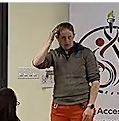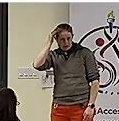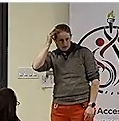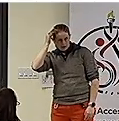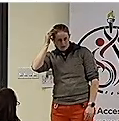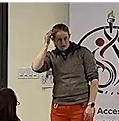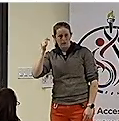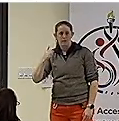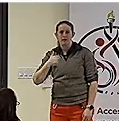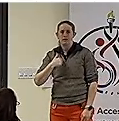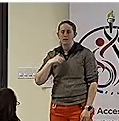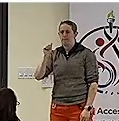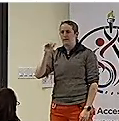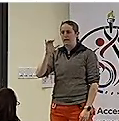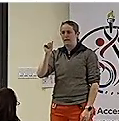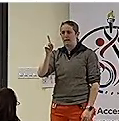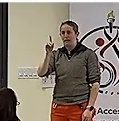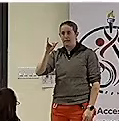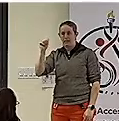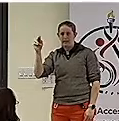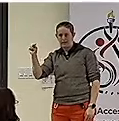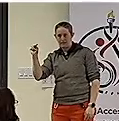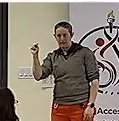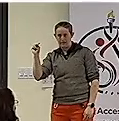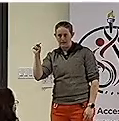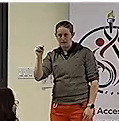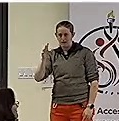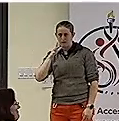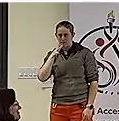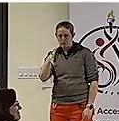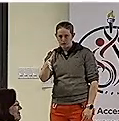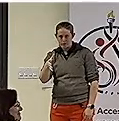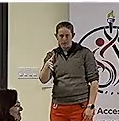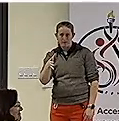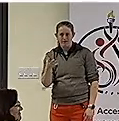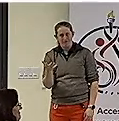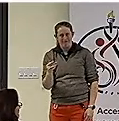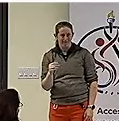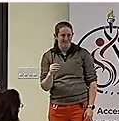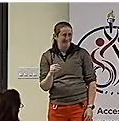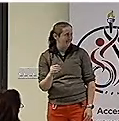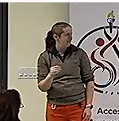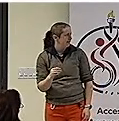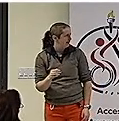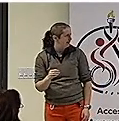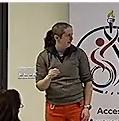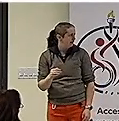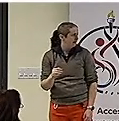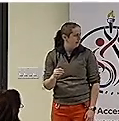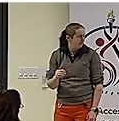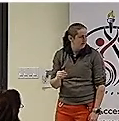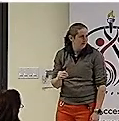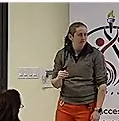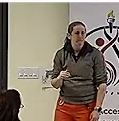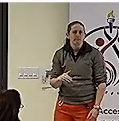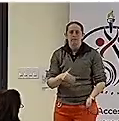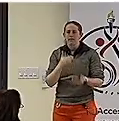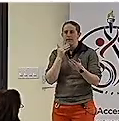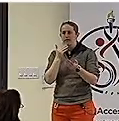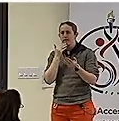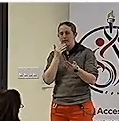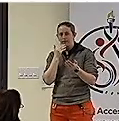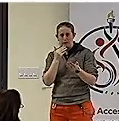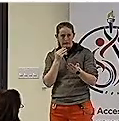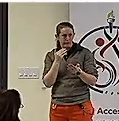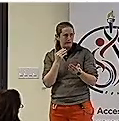my Acadian grandmother, French Acadian, sitting here, Geraldine Bourgeois Godet. Thank you to Mel Hebb